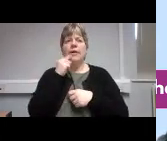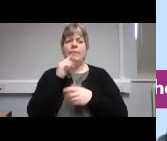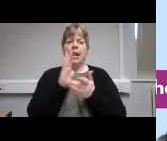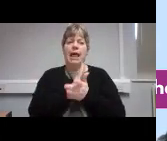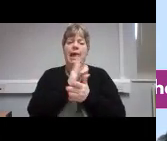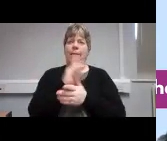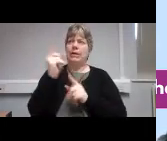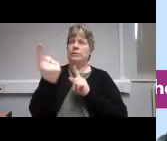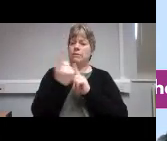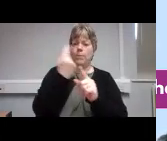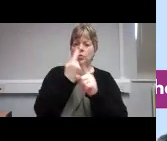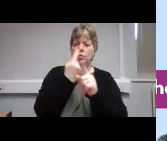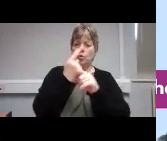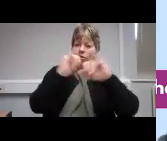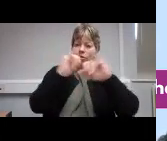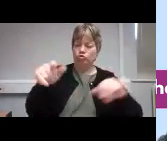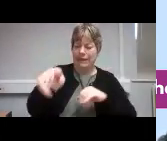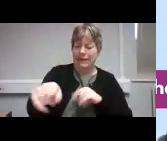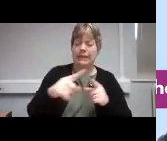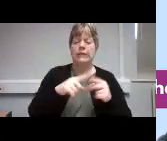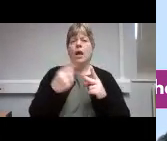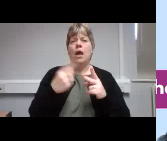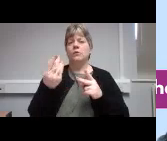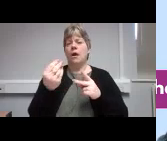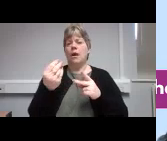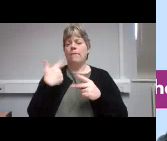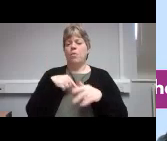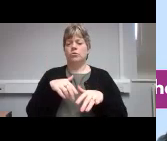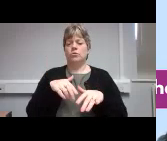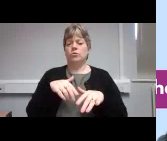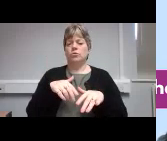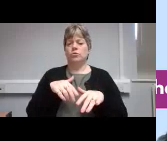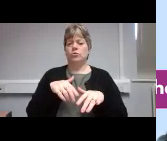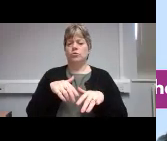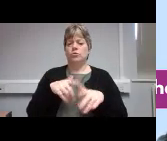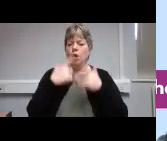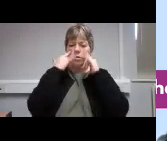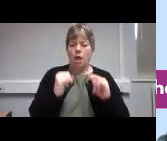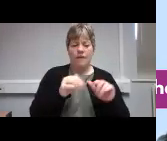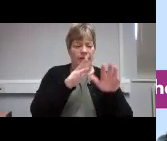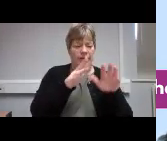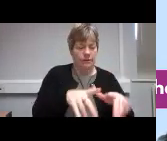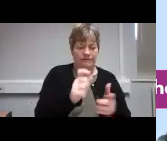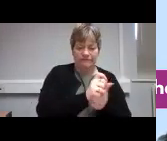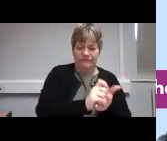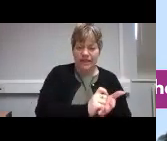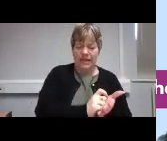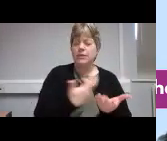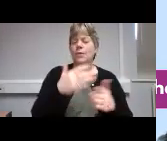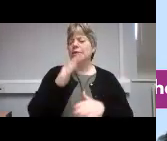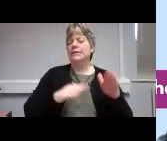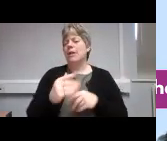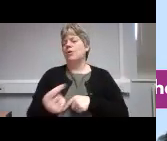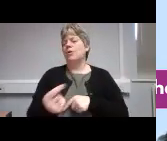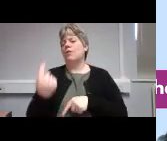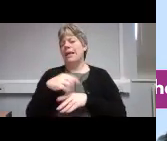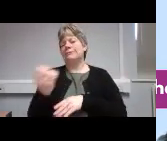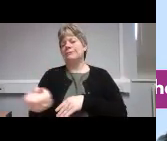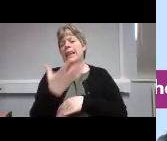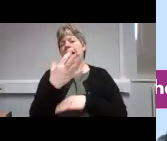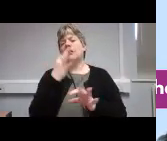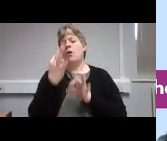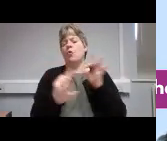and talk on the screen. Some people might want to put their views into a survey. So it's very similar to the last Slido